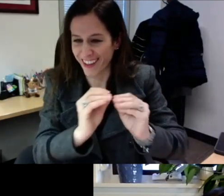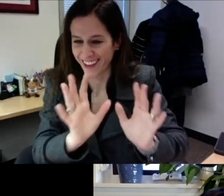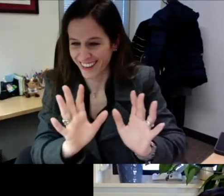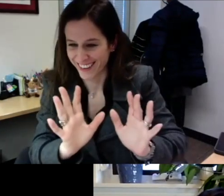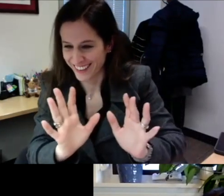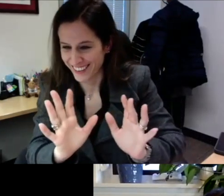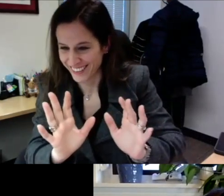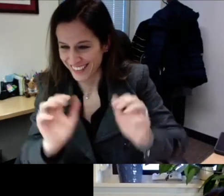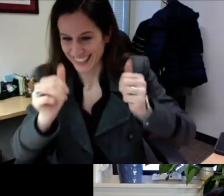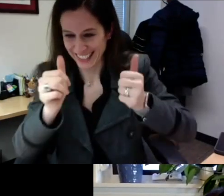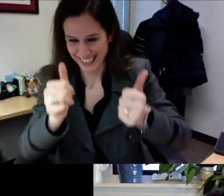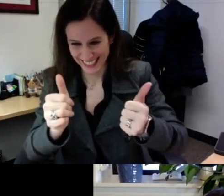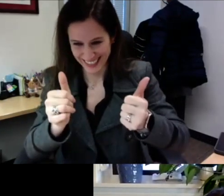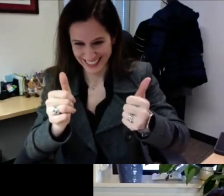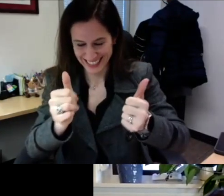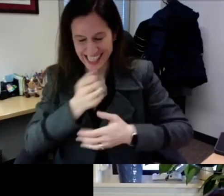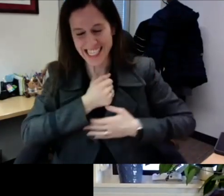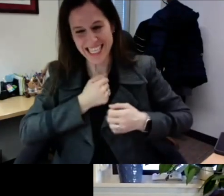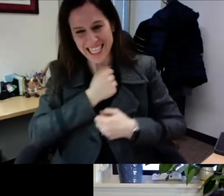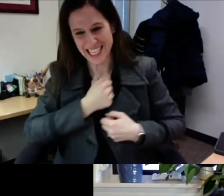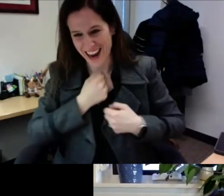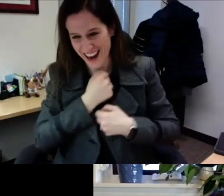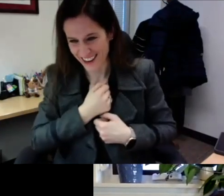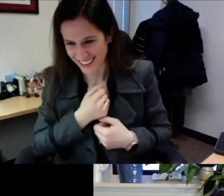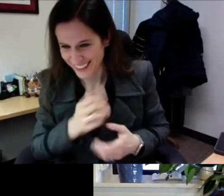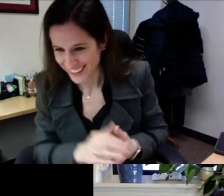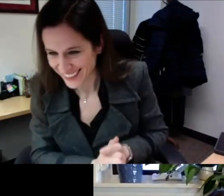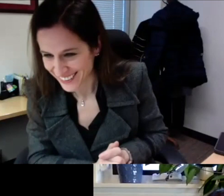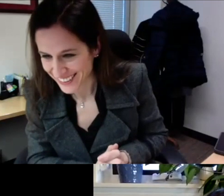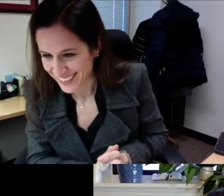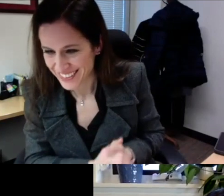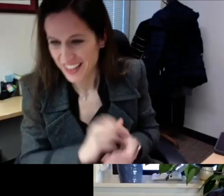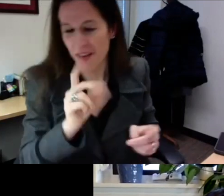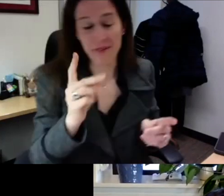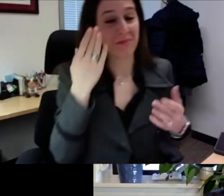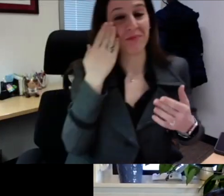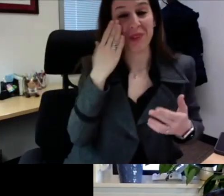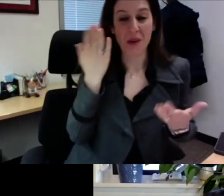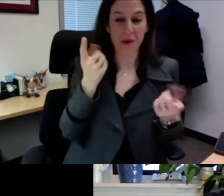Okay, it appears we have the issue fixed now. Apologies all.